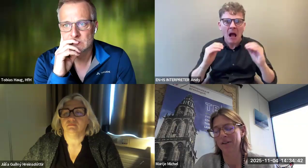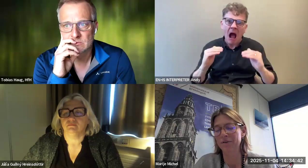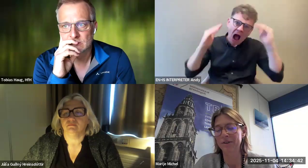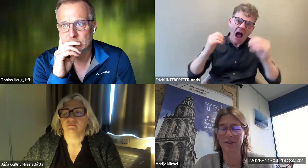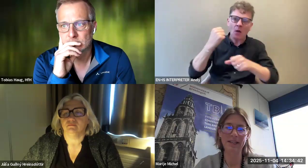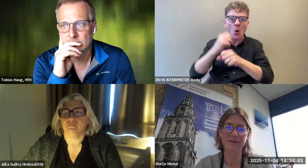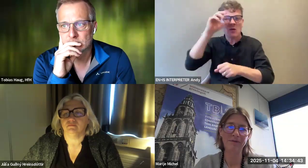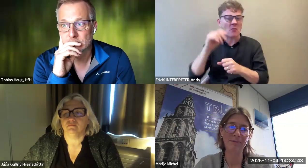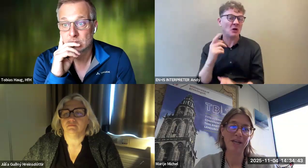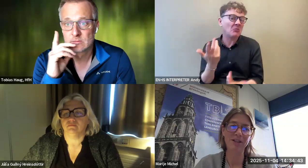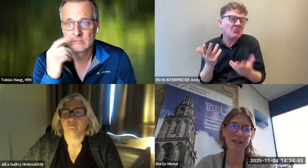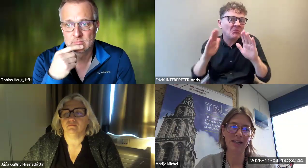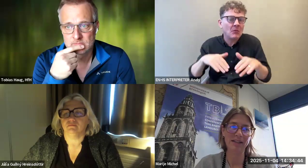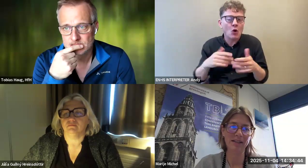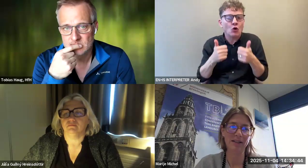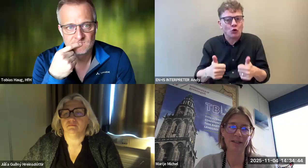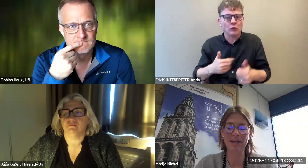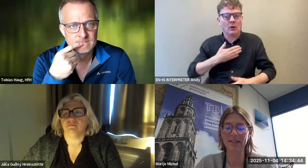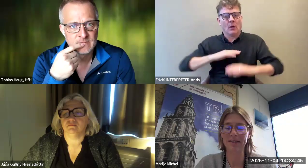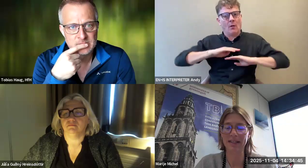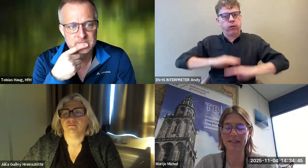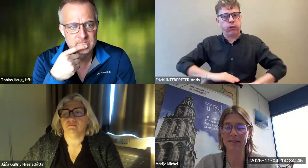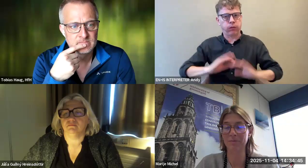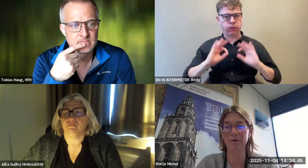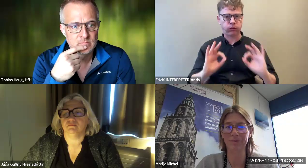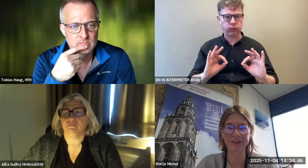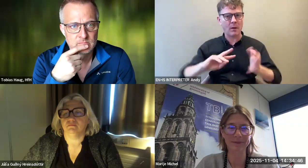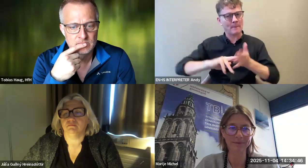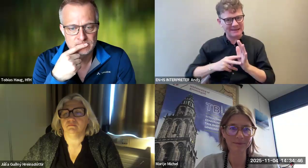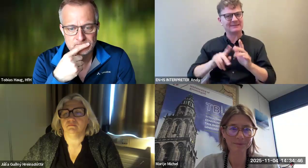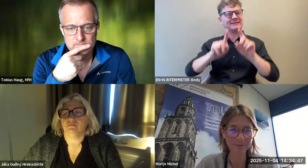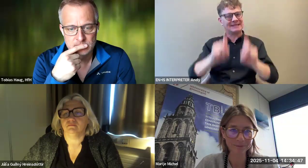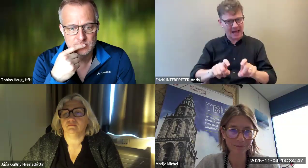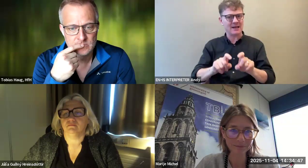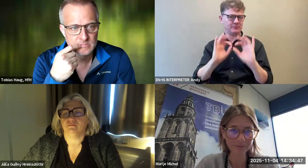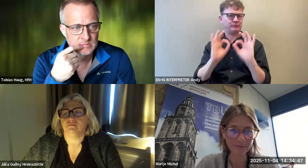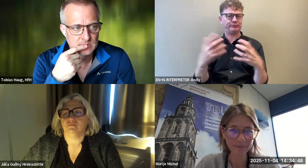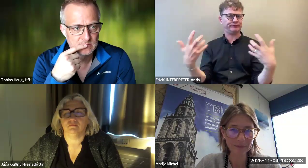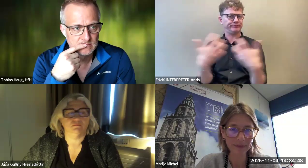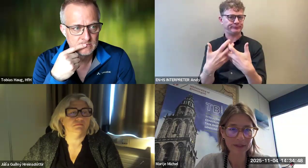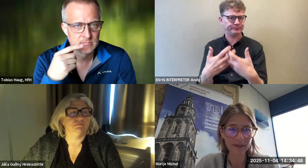is good set of information. And again, it makes the test appropriate.